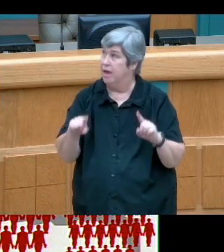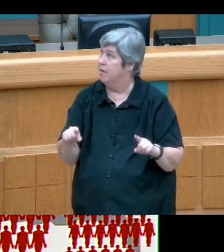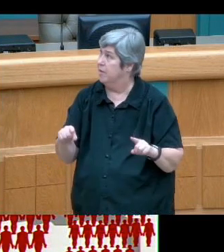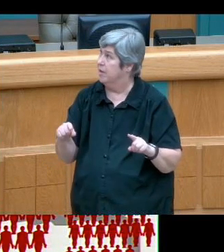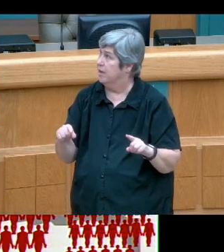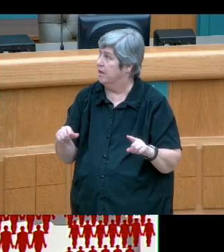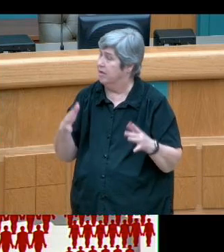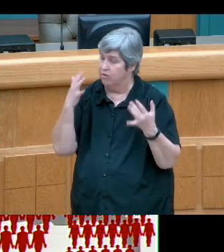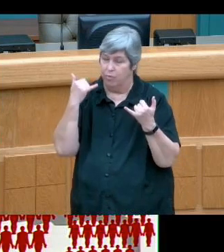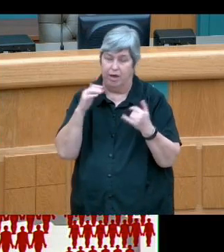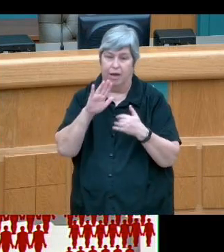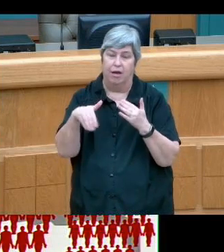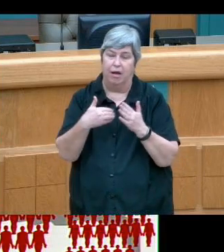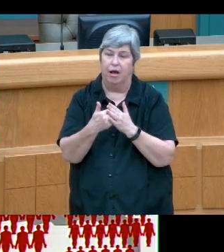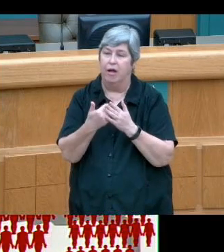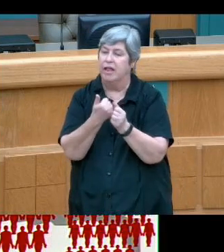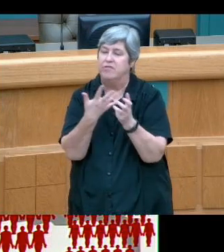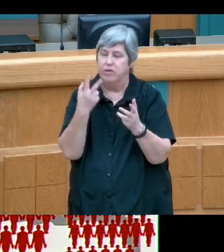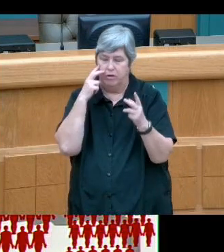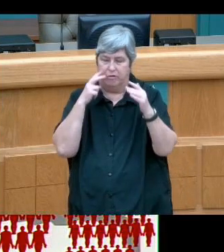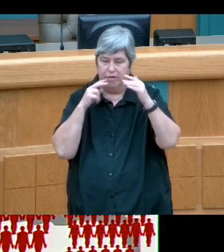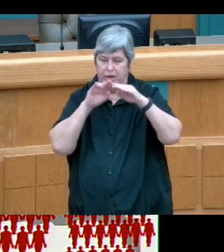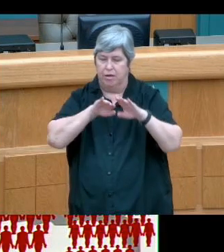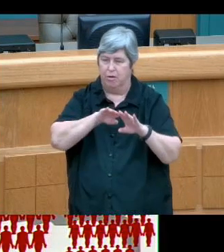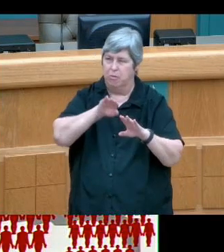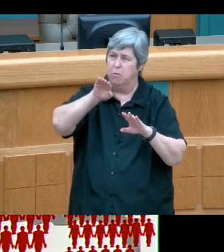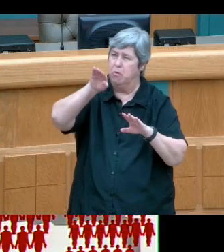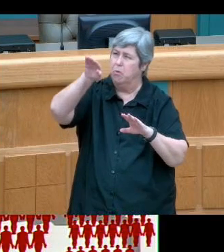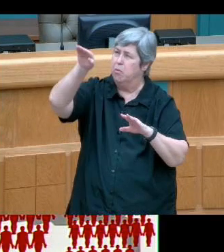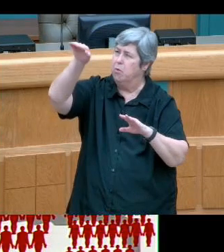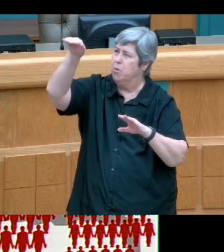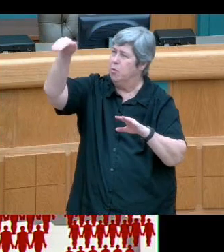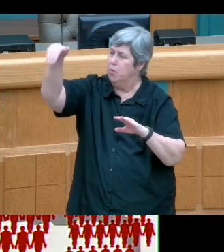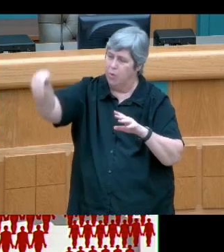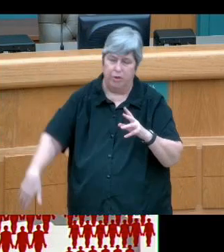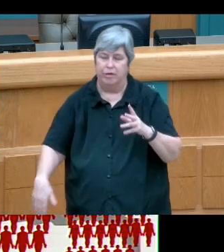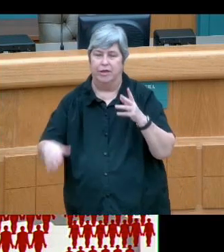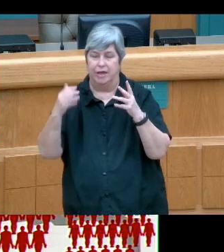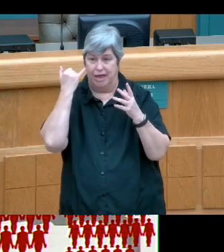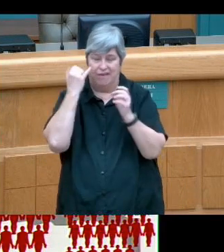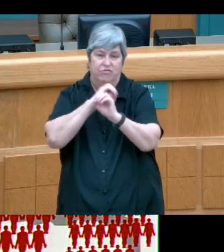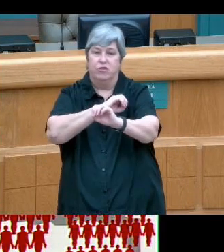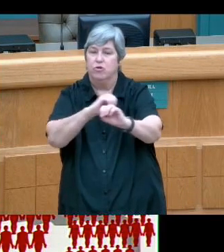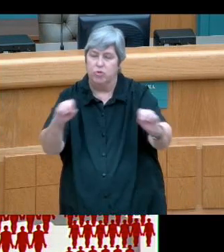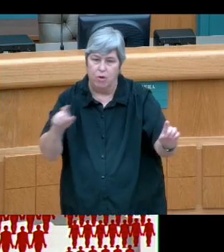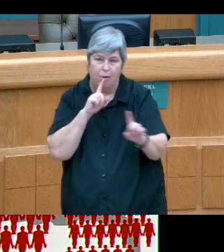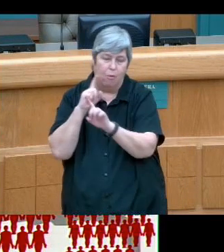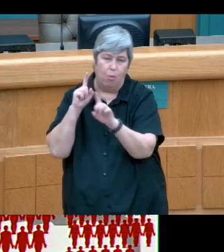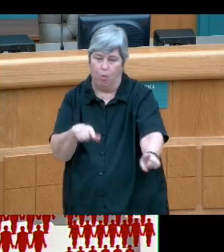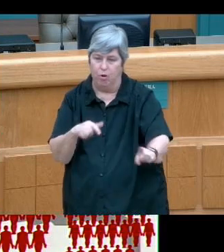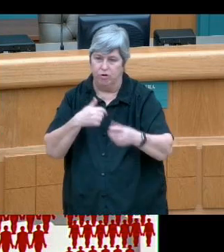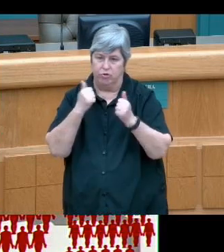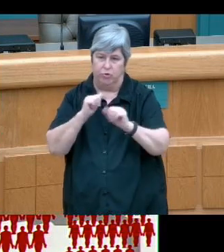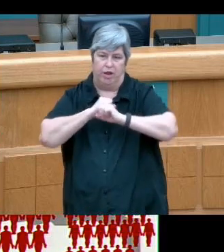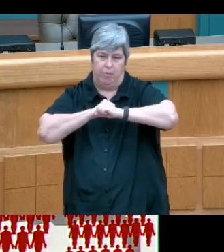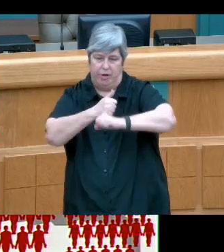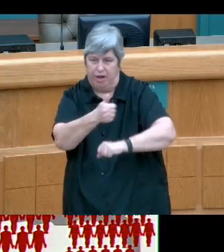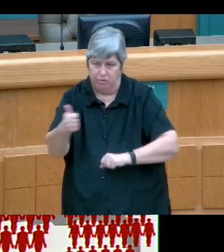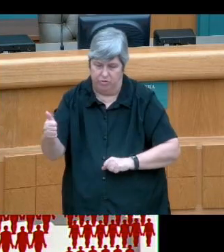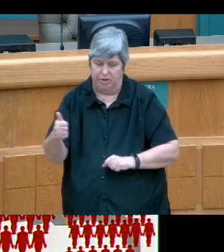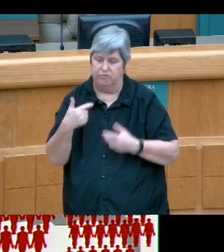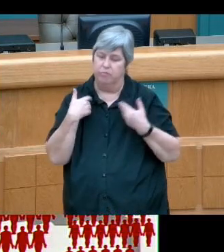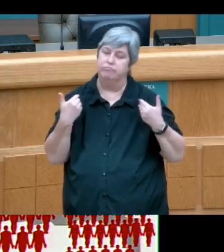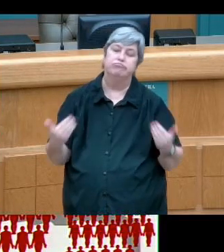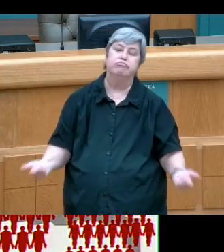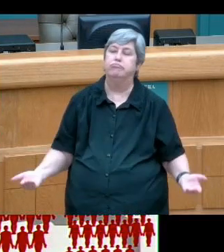and this is why all of those models that you've seen have shown such high peaks if there's no interventions in place and we go on